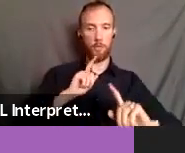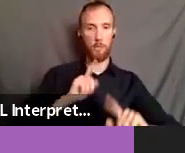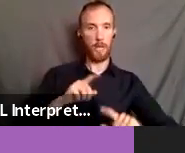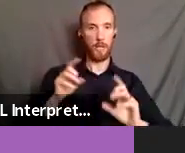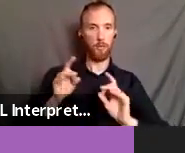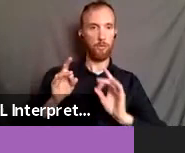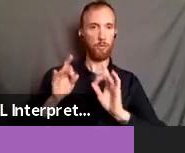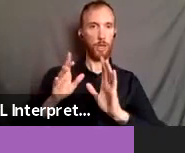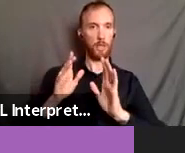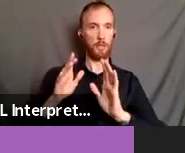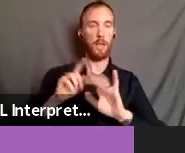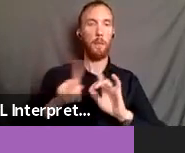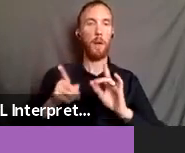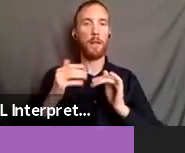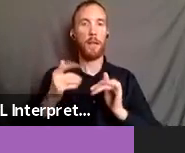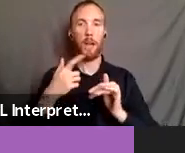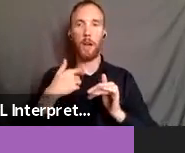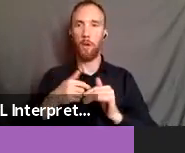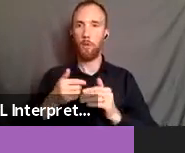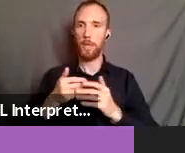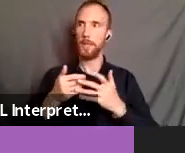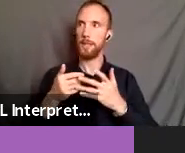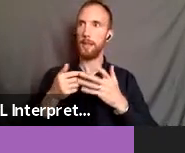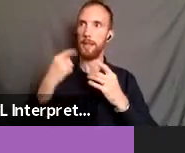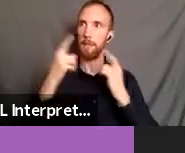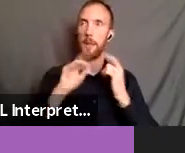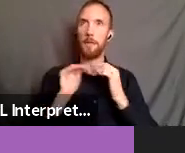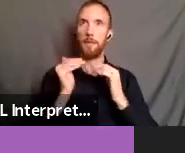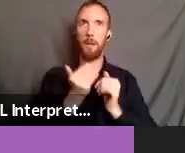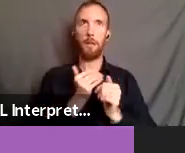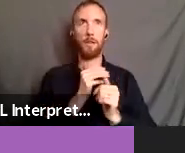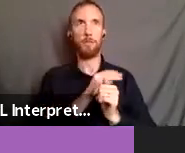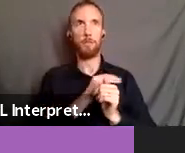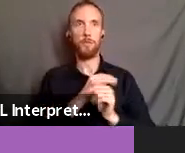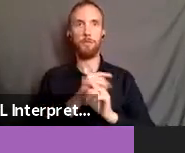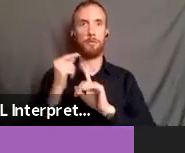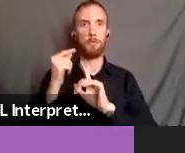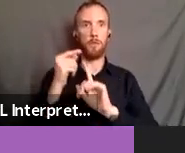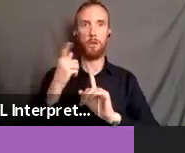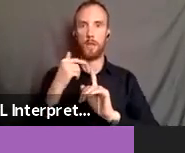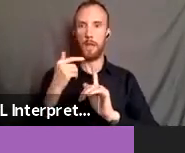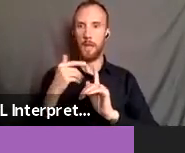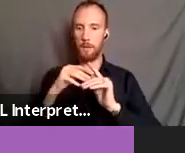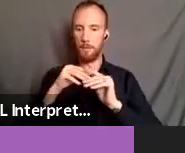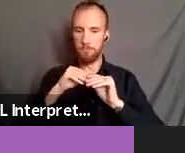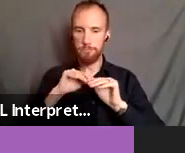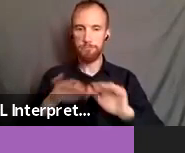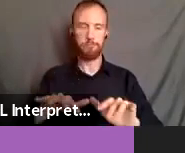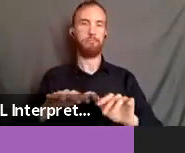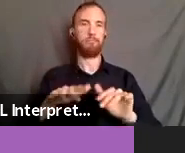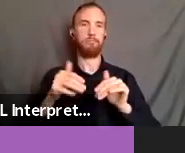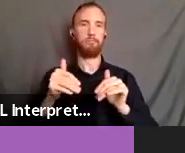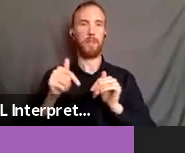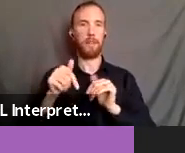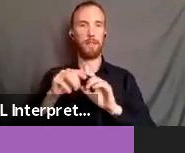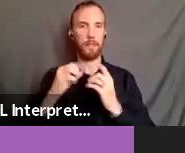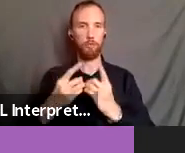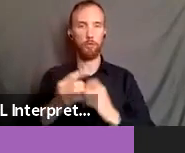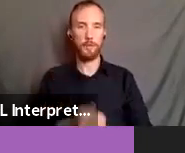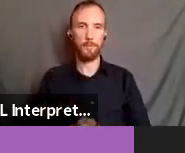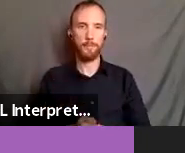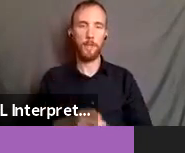we are carrying forward our mission and vision for this district so i want to share some instructional